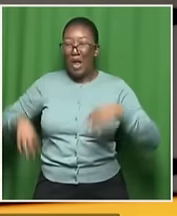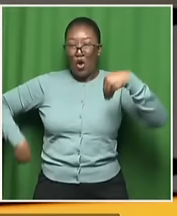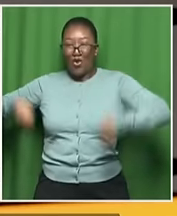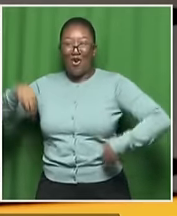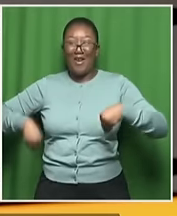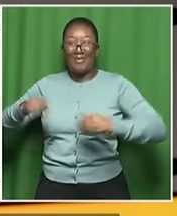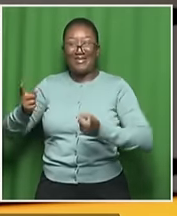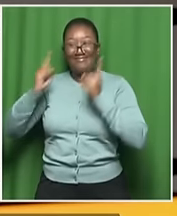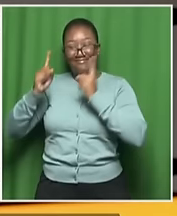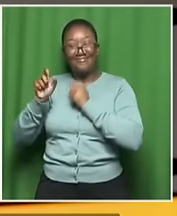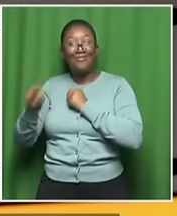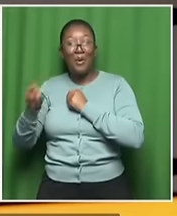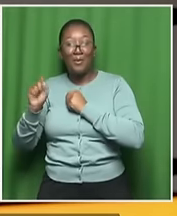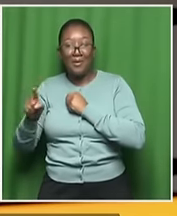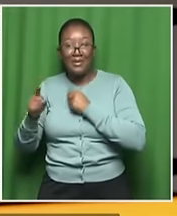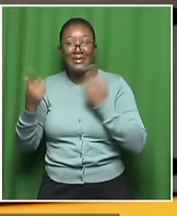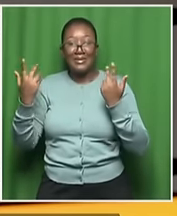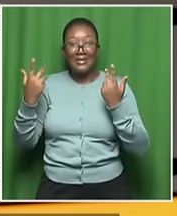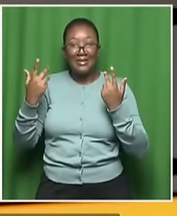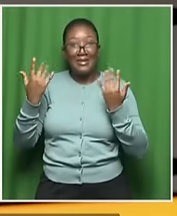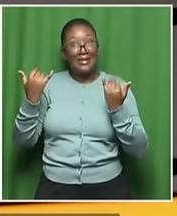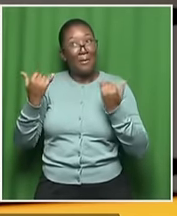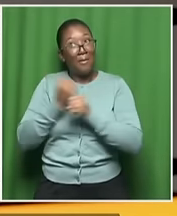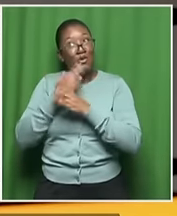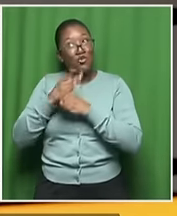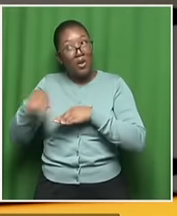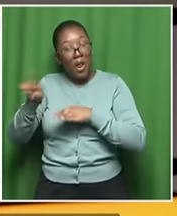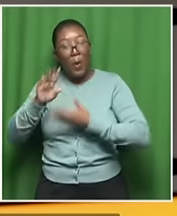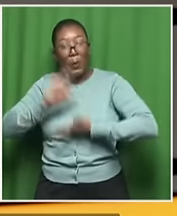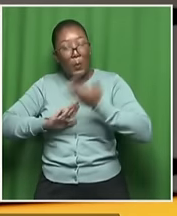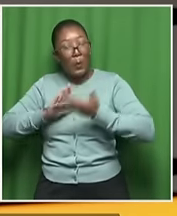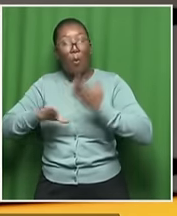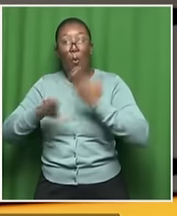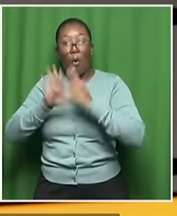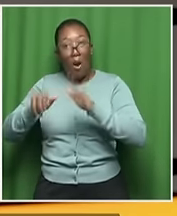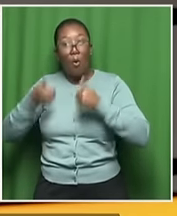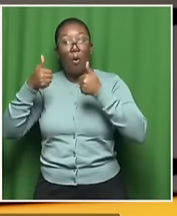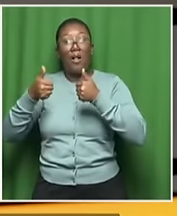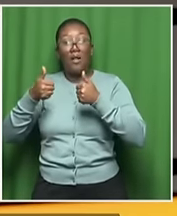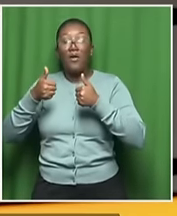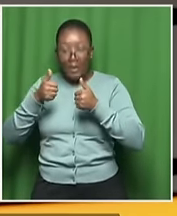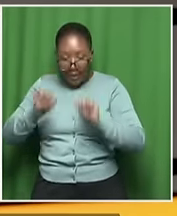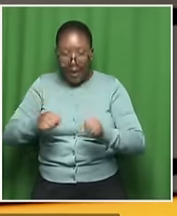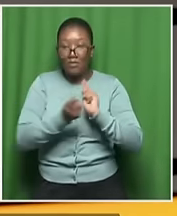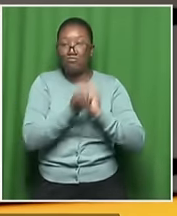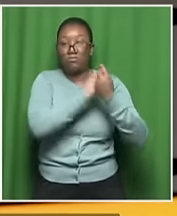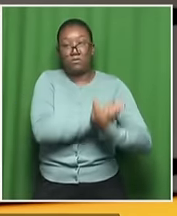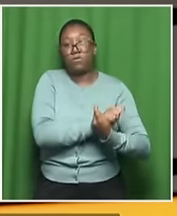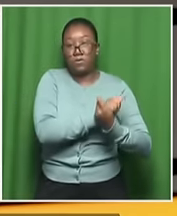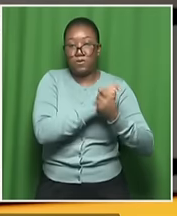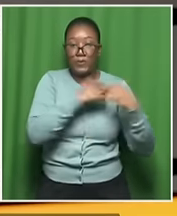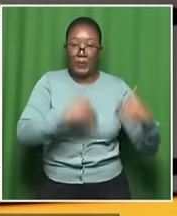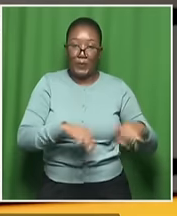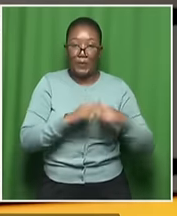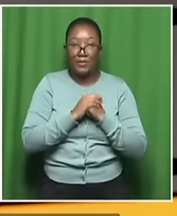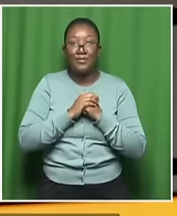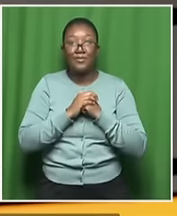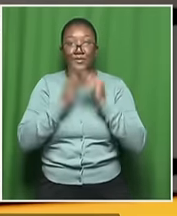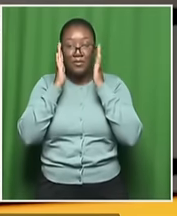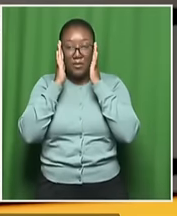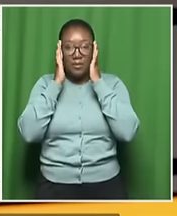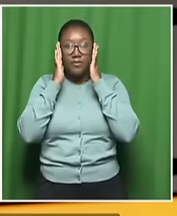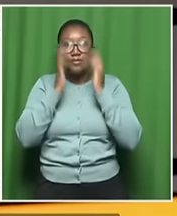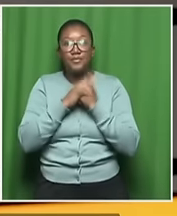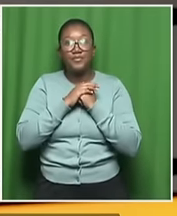sort that out, that it functions correctly and what it is meant for. So the government who comes and said, no, but it's